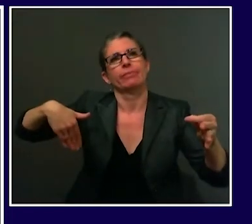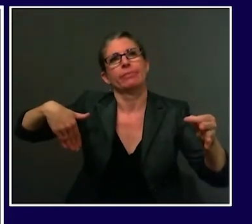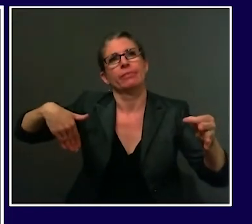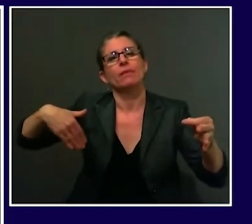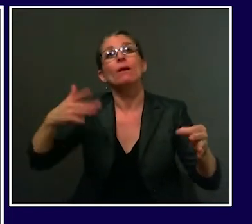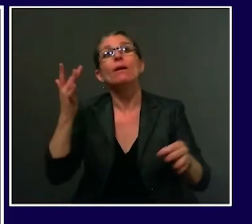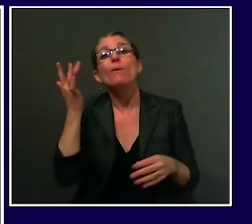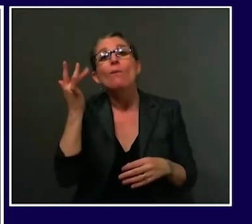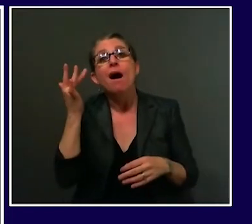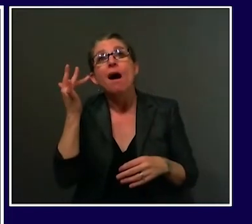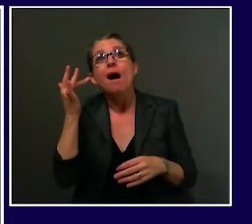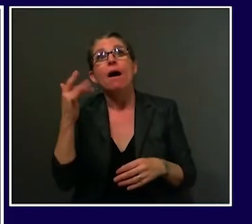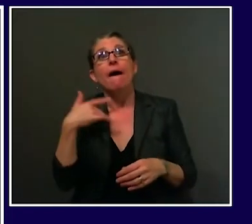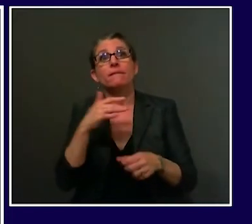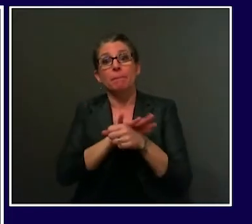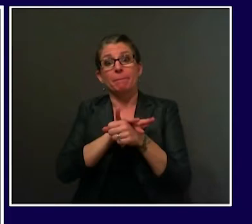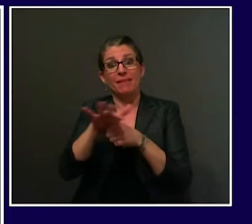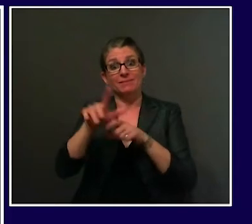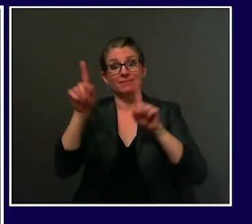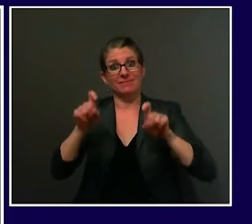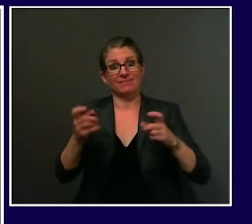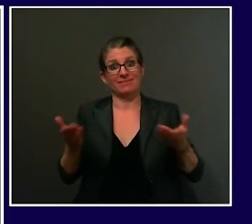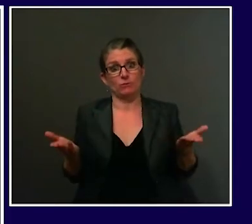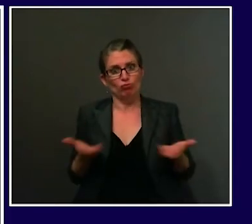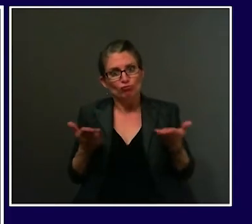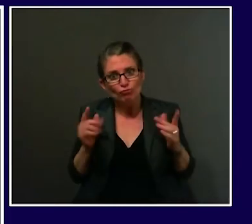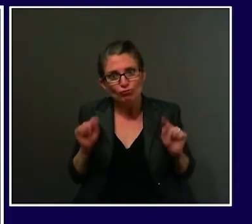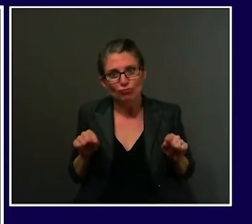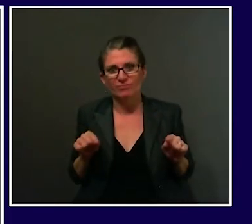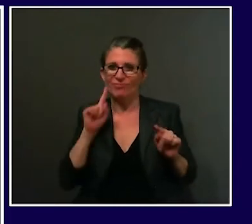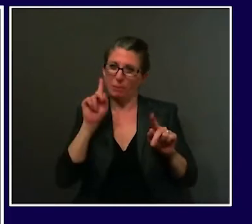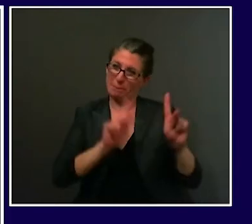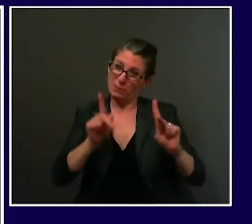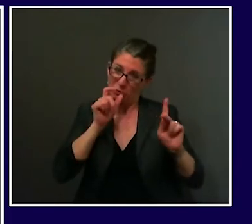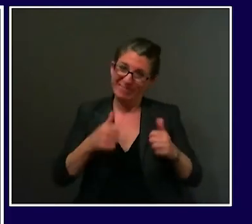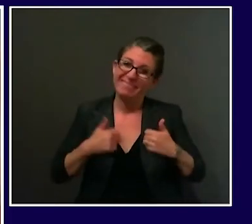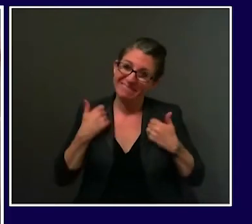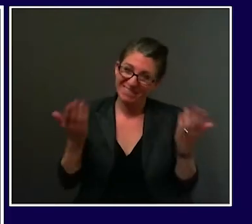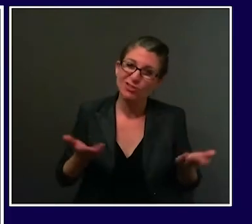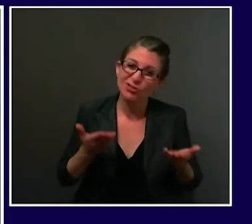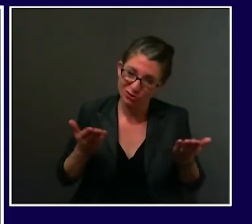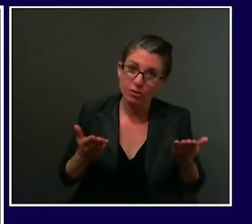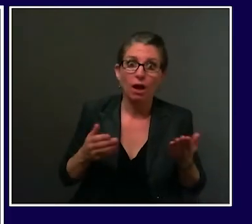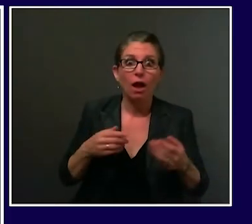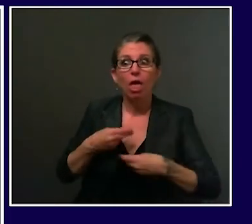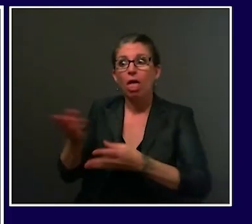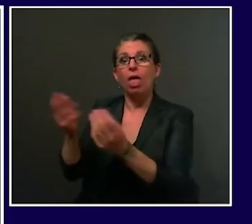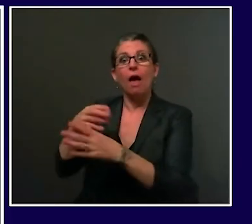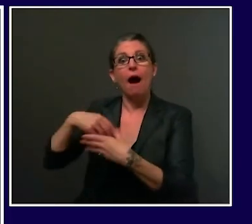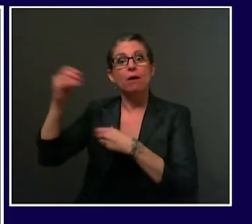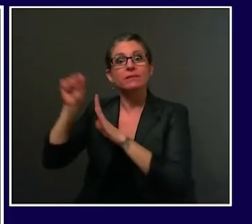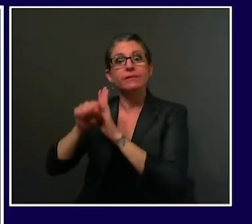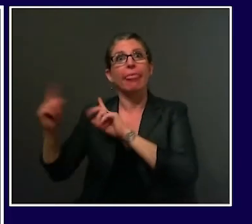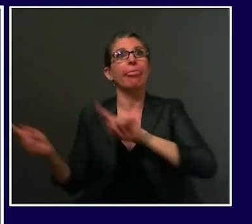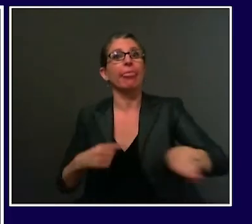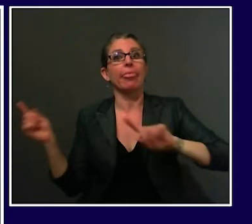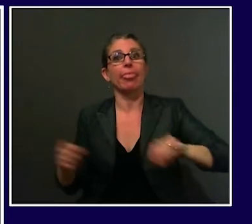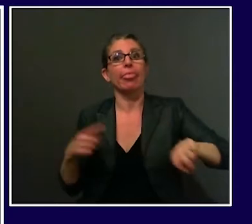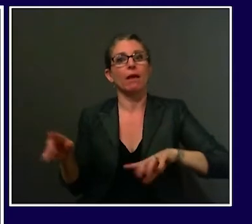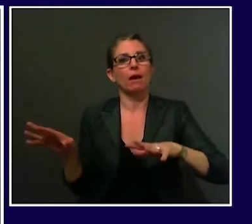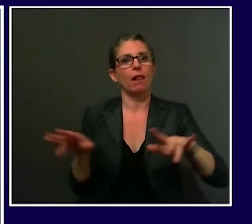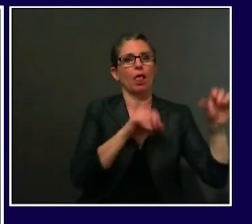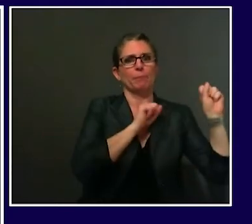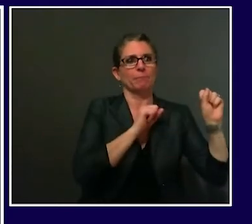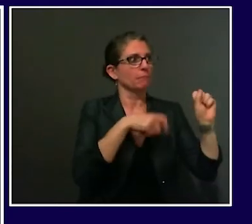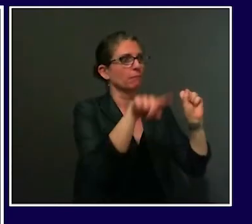but of course for Maine residents first and foremost, but also make sure to get their results in a timely manner so that they can